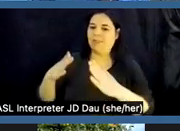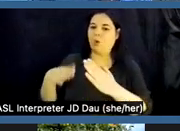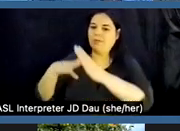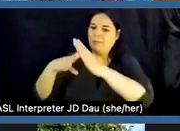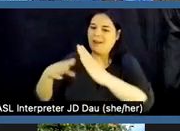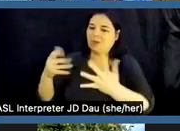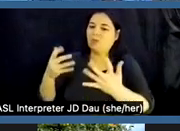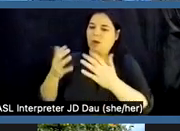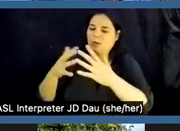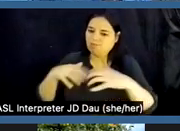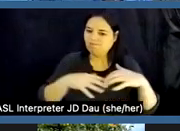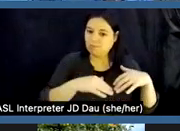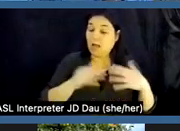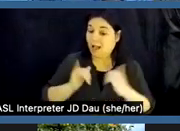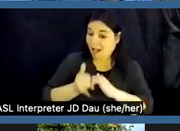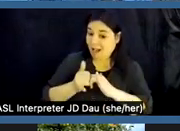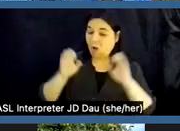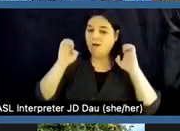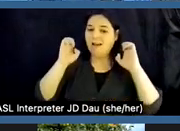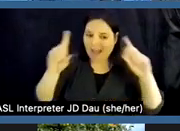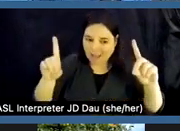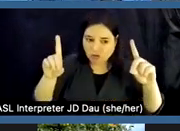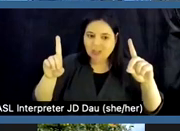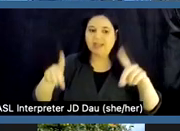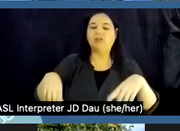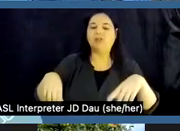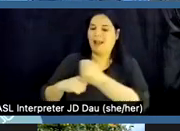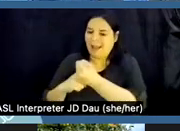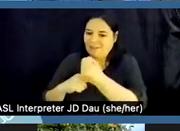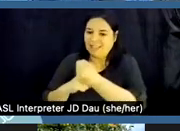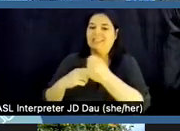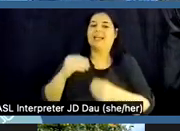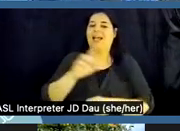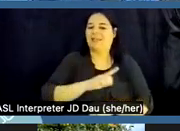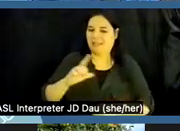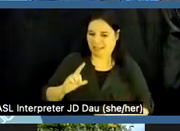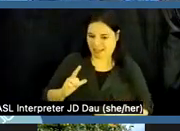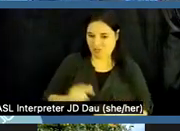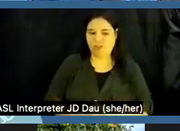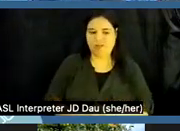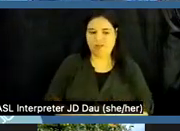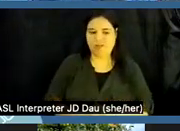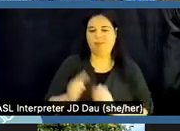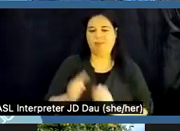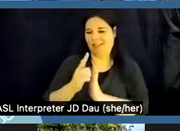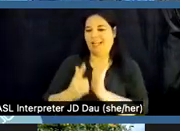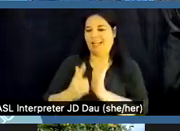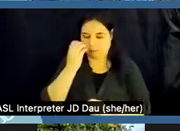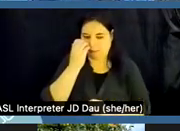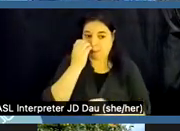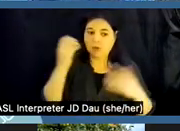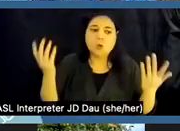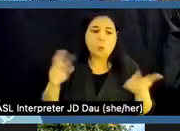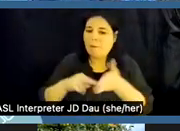advocacy, education, and litigation. And tonight we're going to go over what is fair housing,